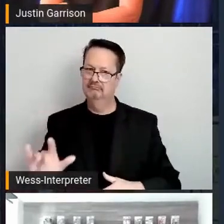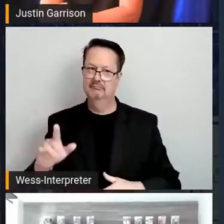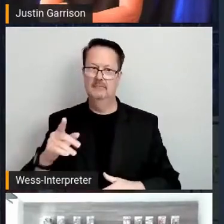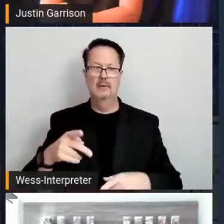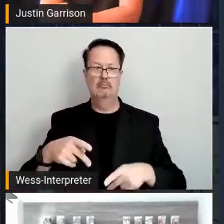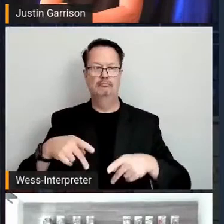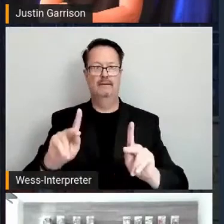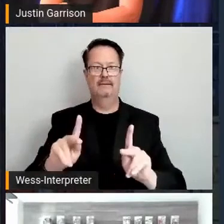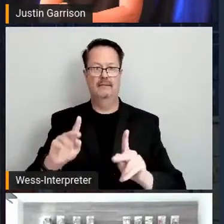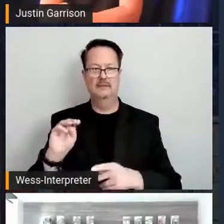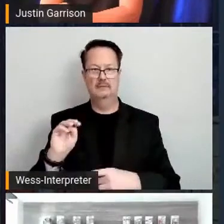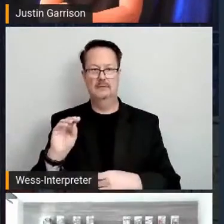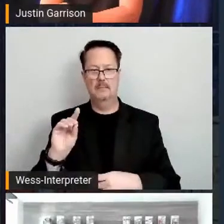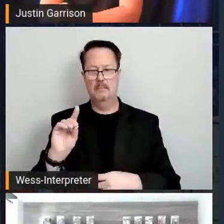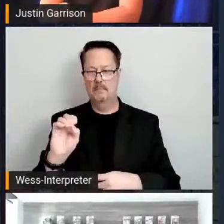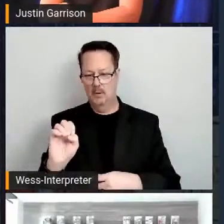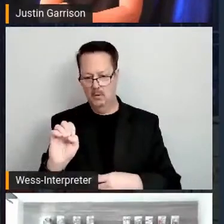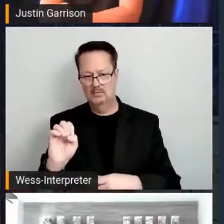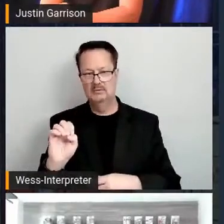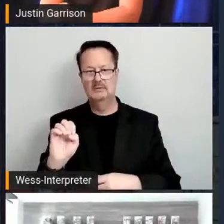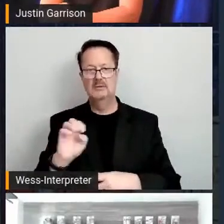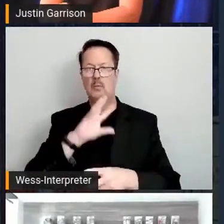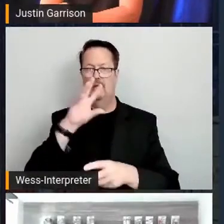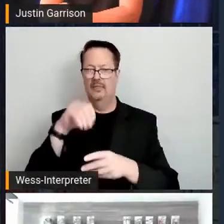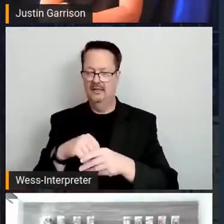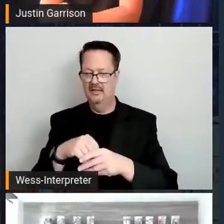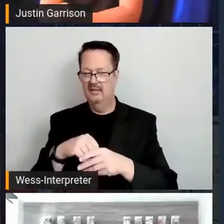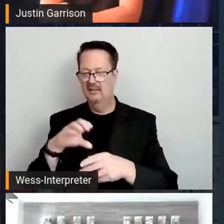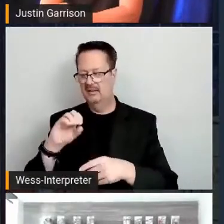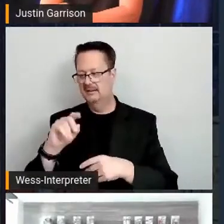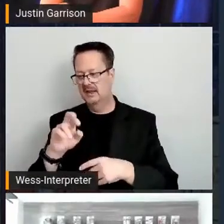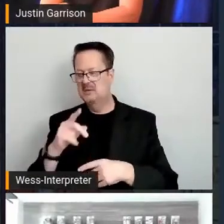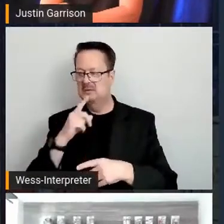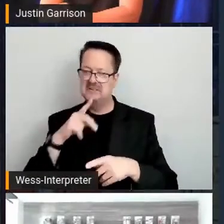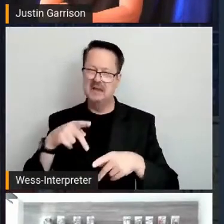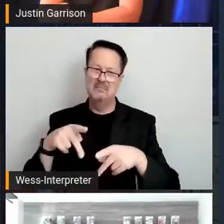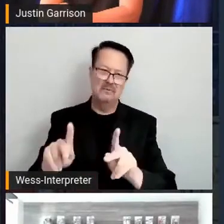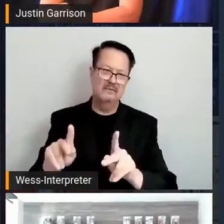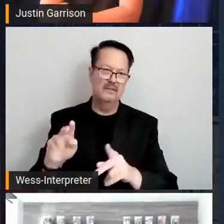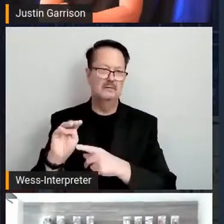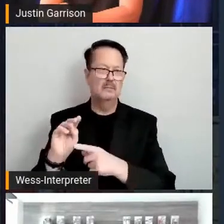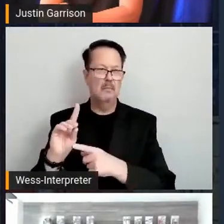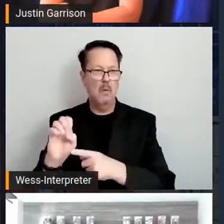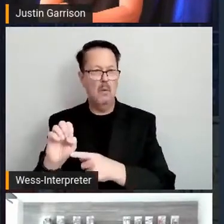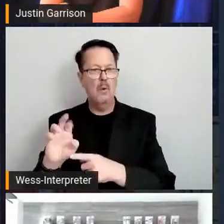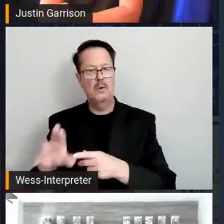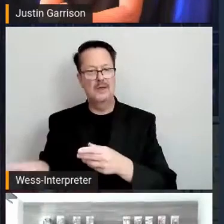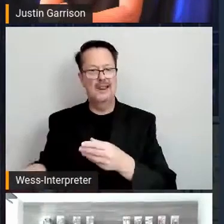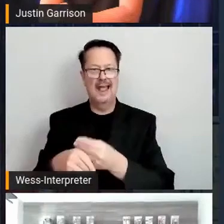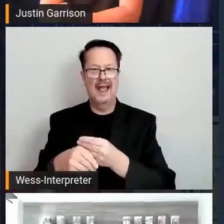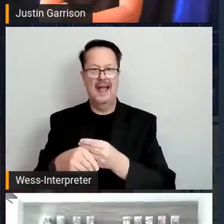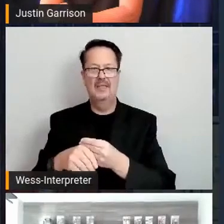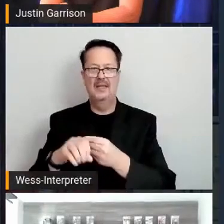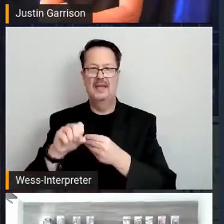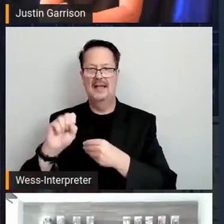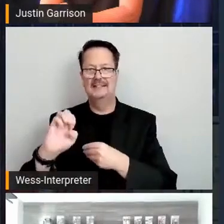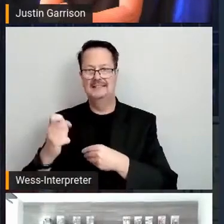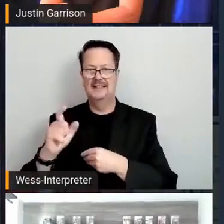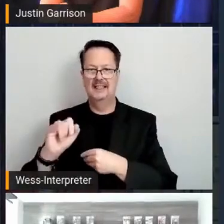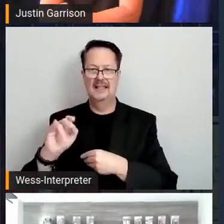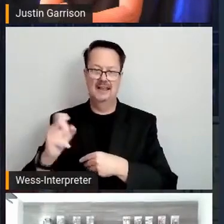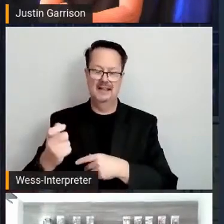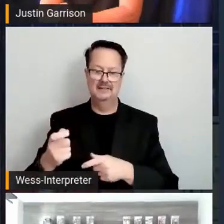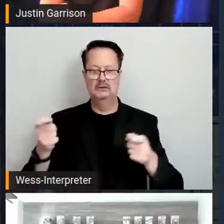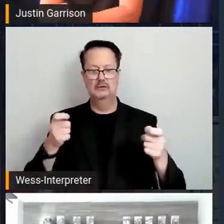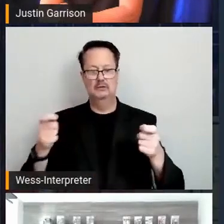within your container specification, you can specify that it's privilege mode, or you can add the specific SE Linux policy, which would be Control T, which